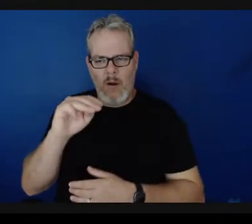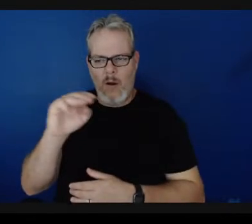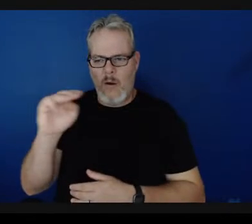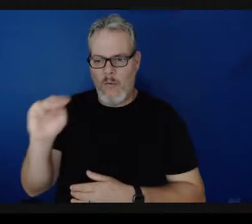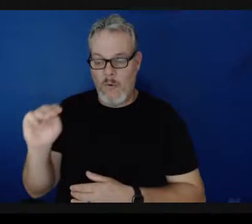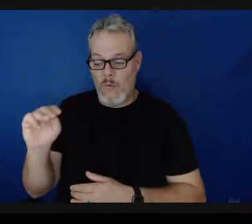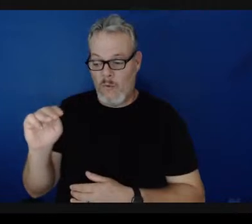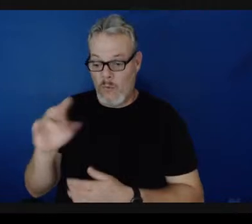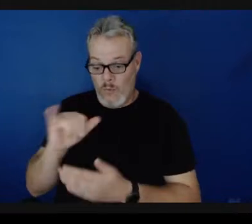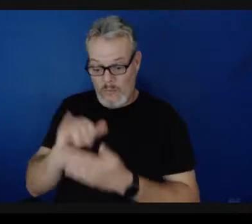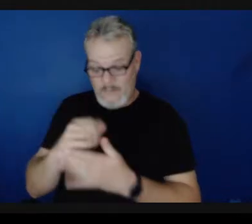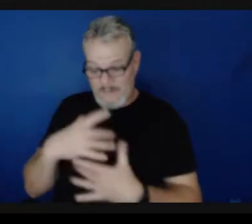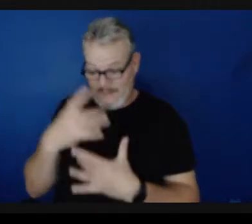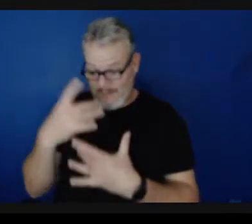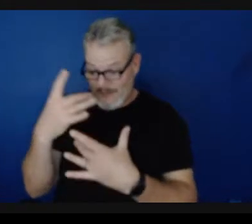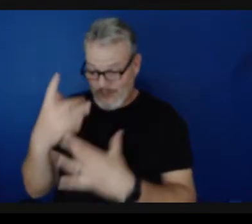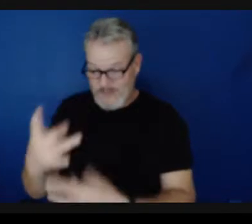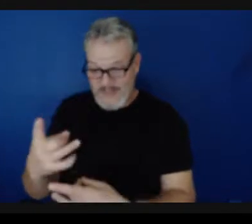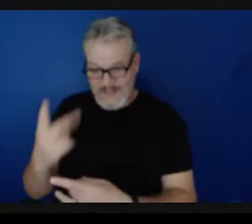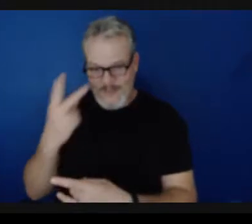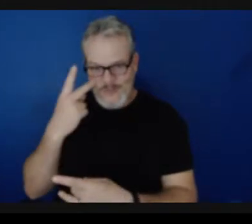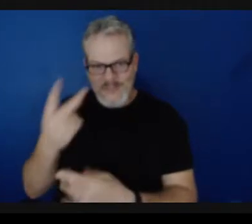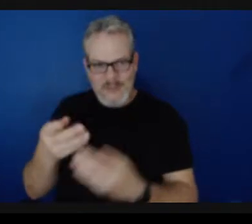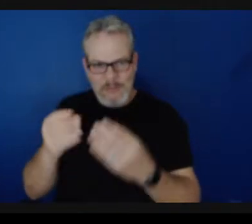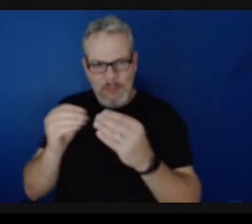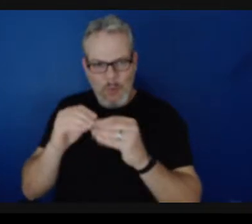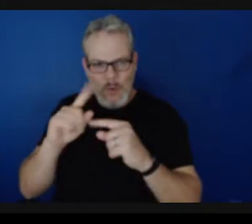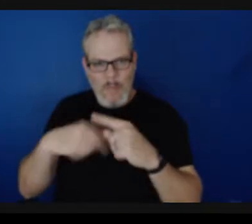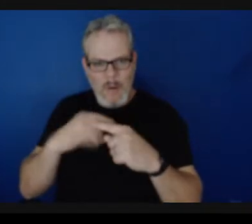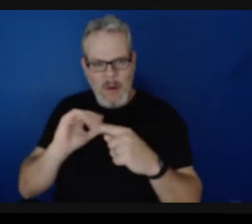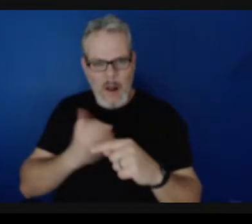our monitoring streams. So we'll turn to that next.